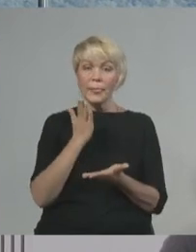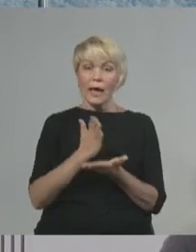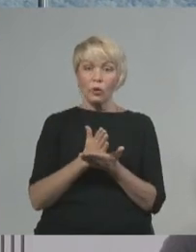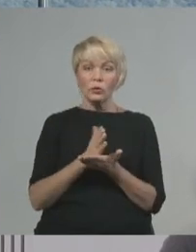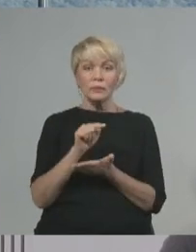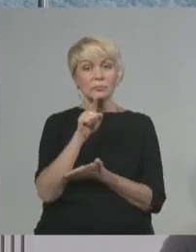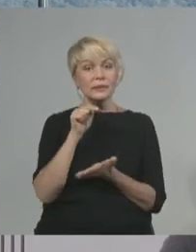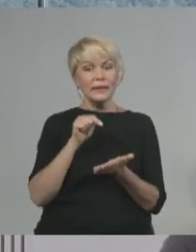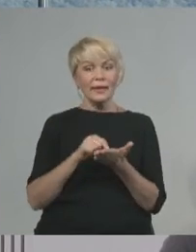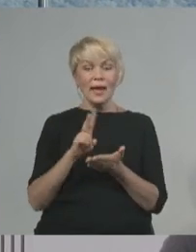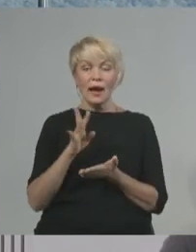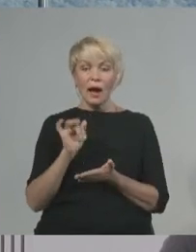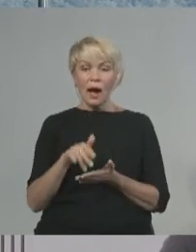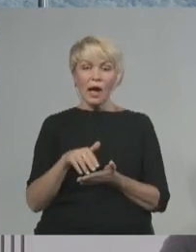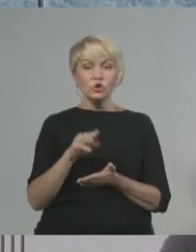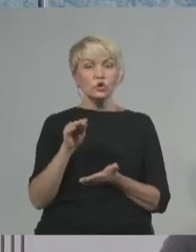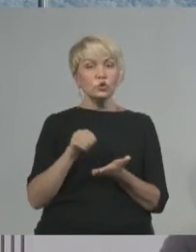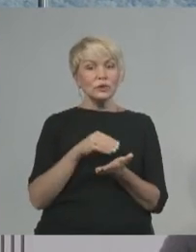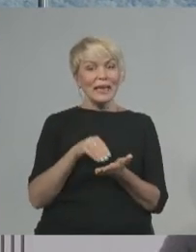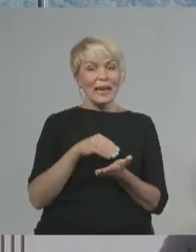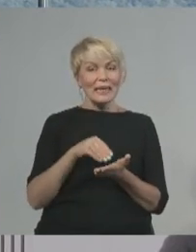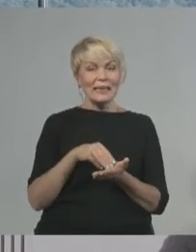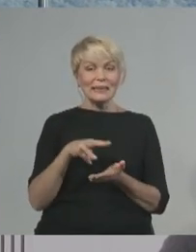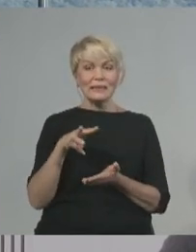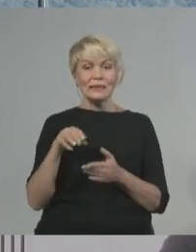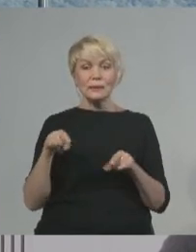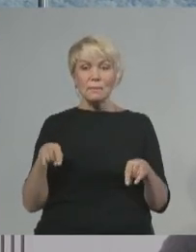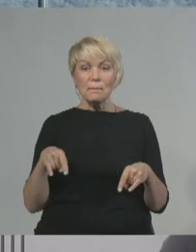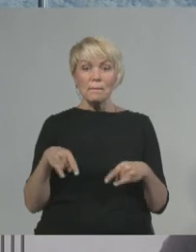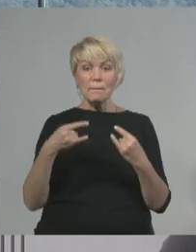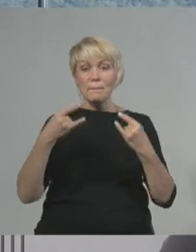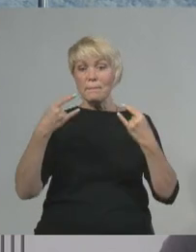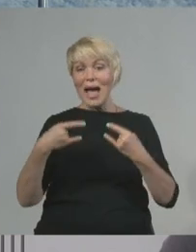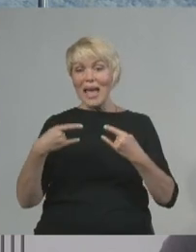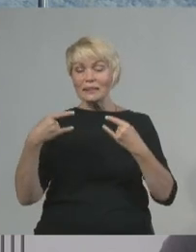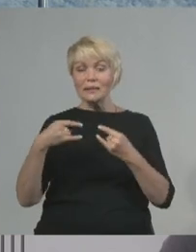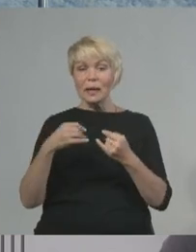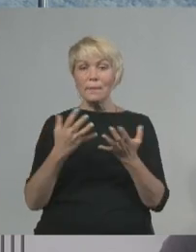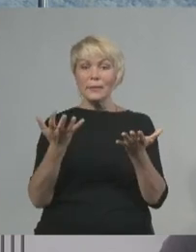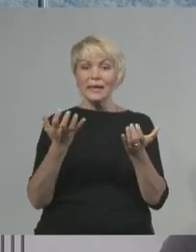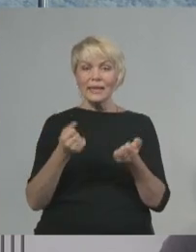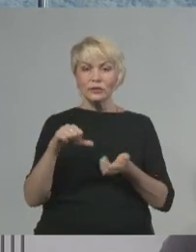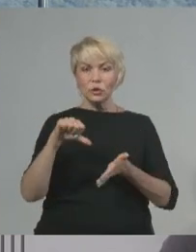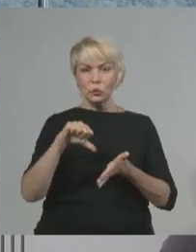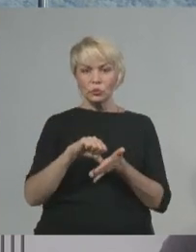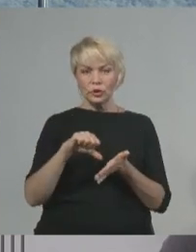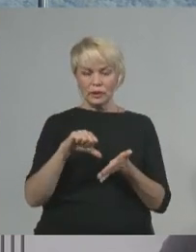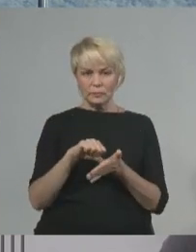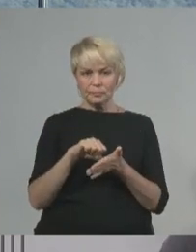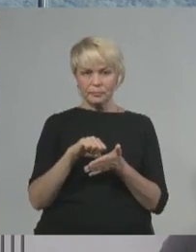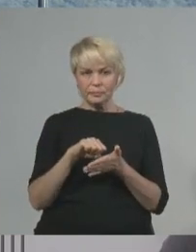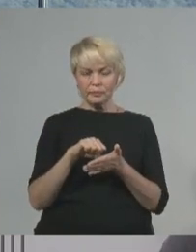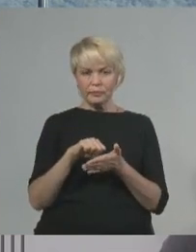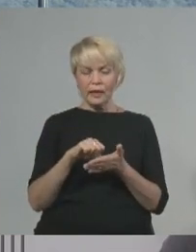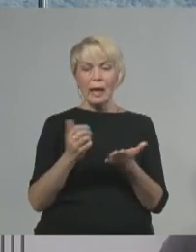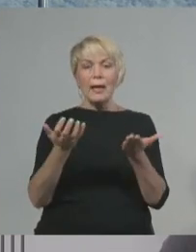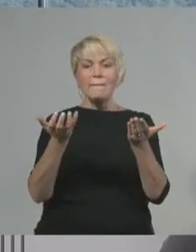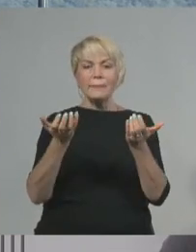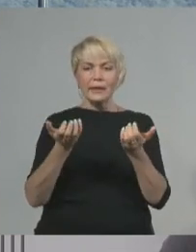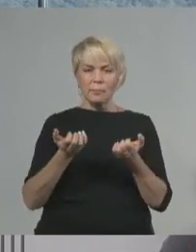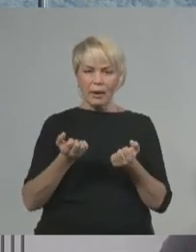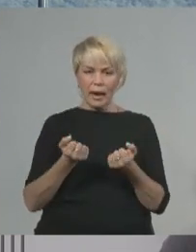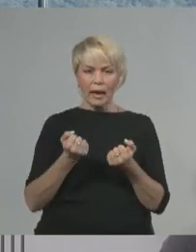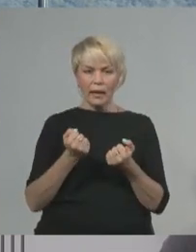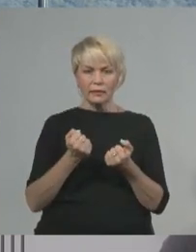how can a media take part uh inside take take a side or not take a side